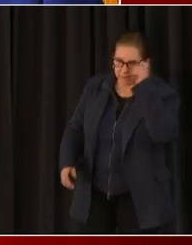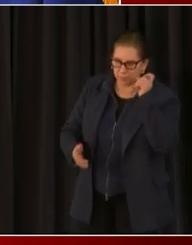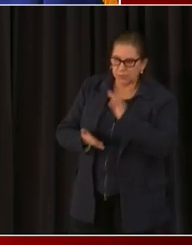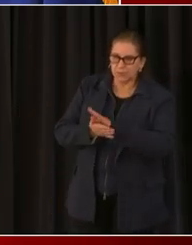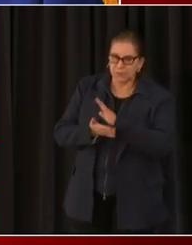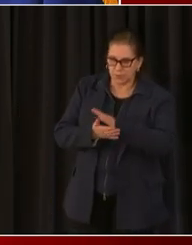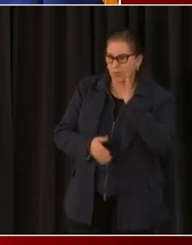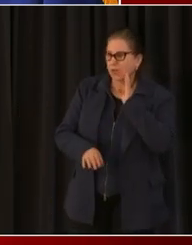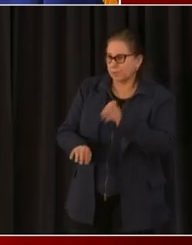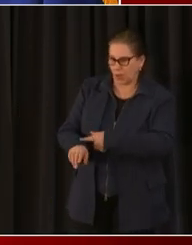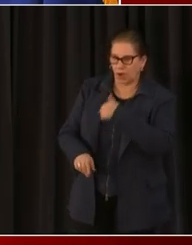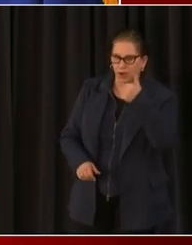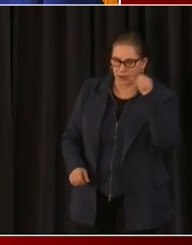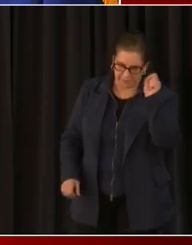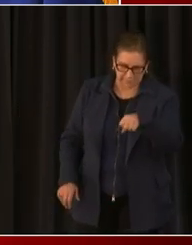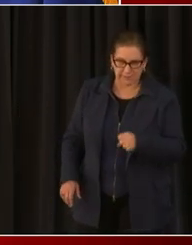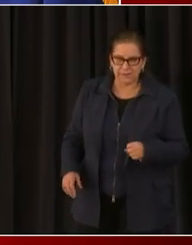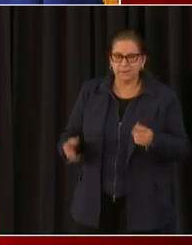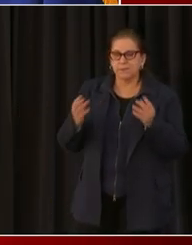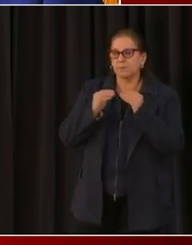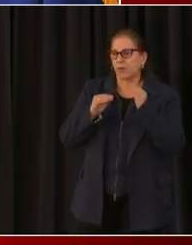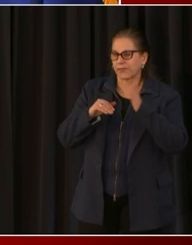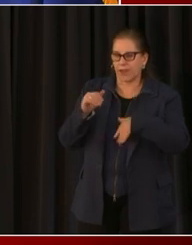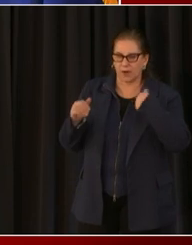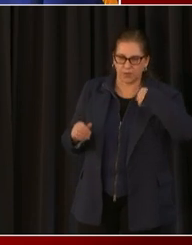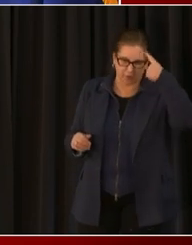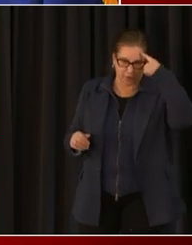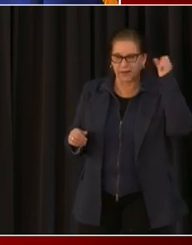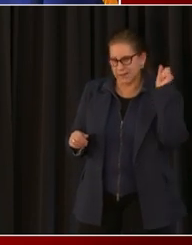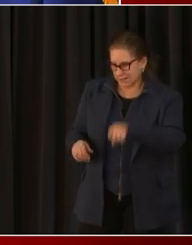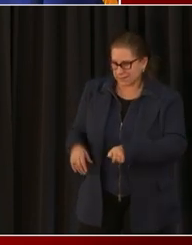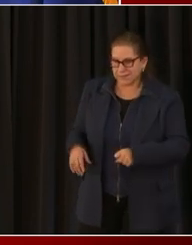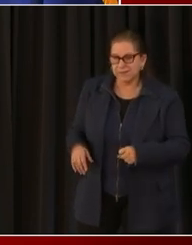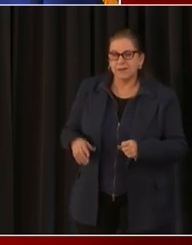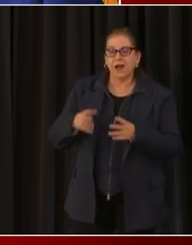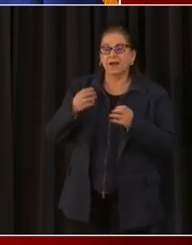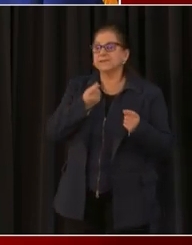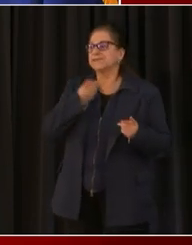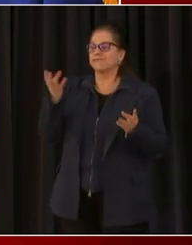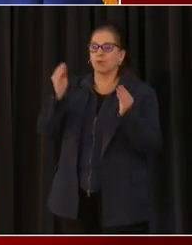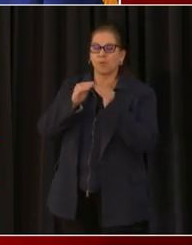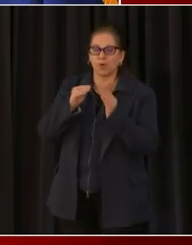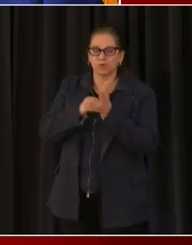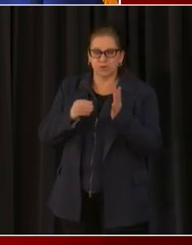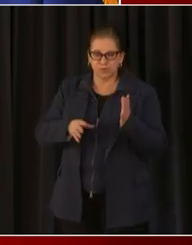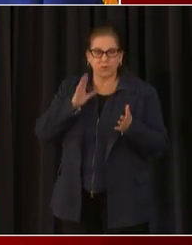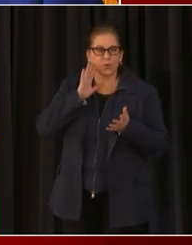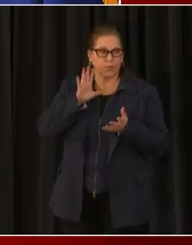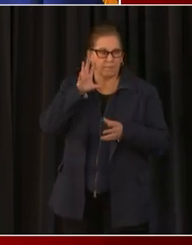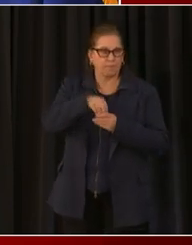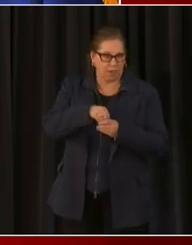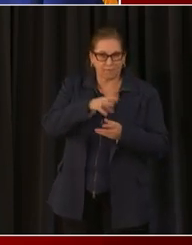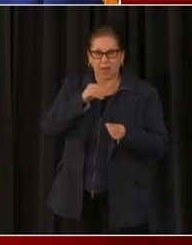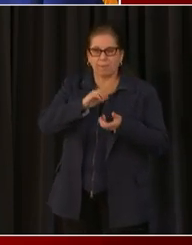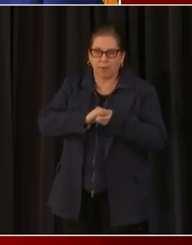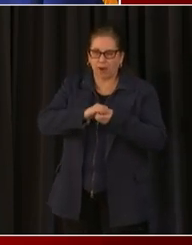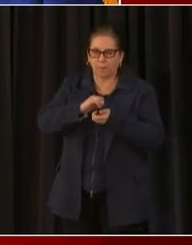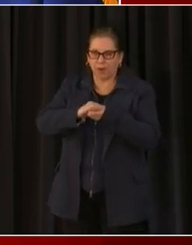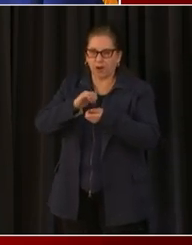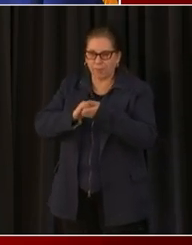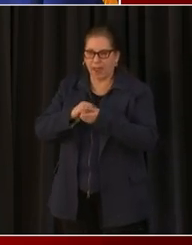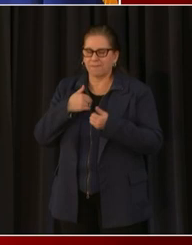be more than we anticipate. We anticipate serving more students. You ask about partners. We had a